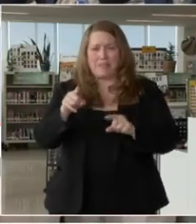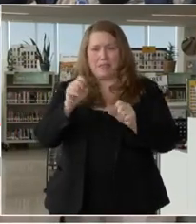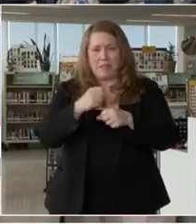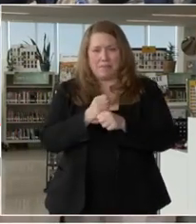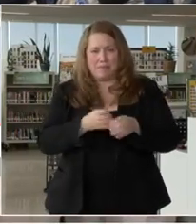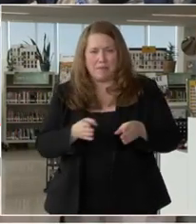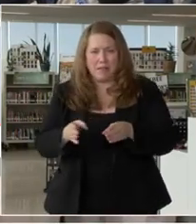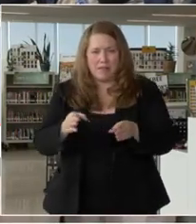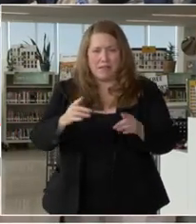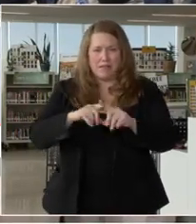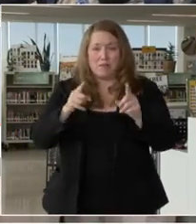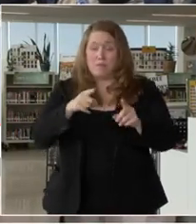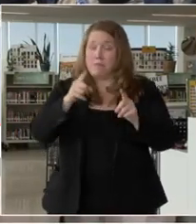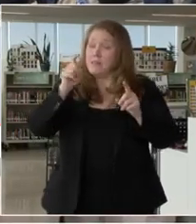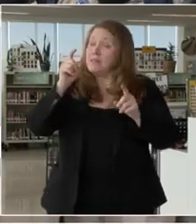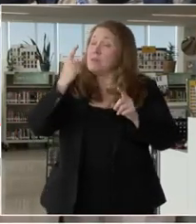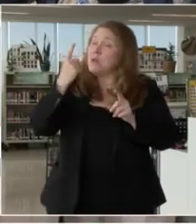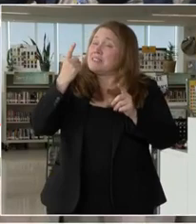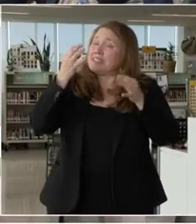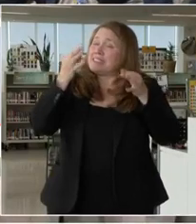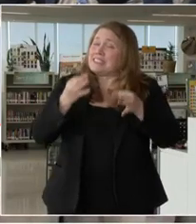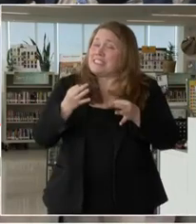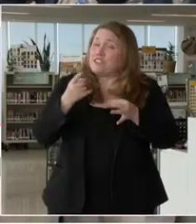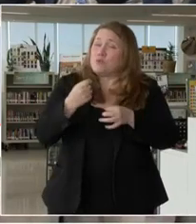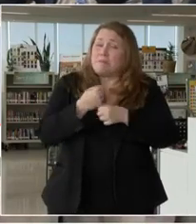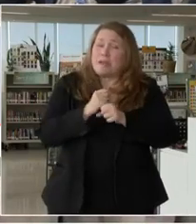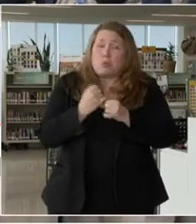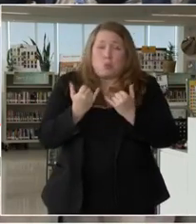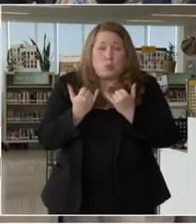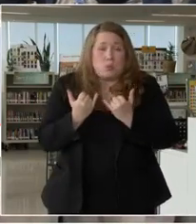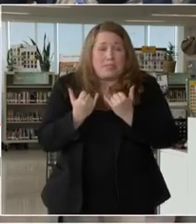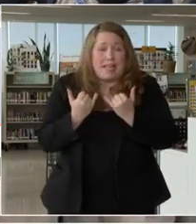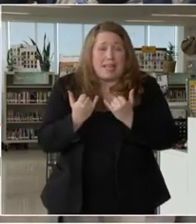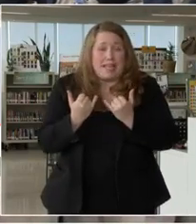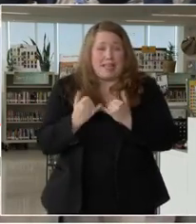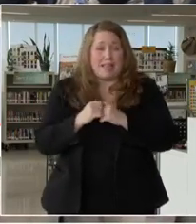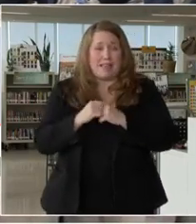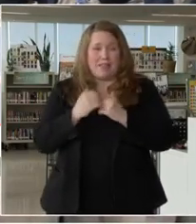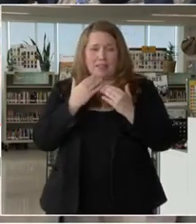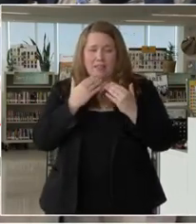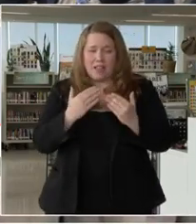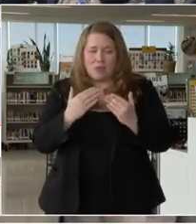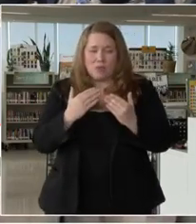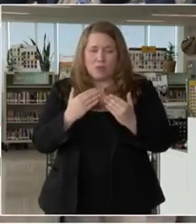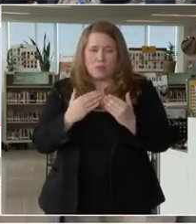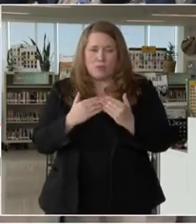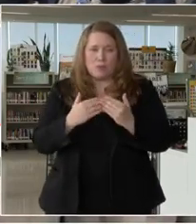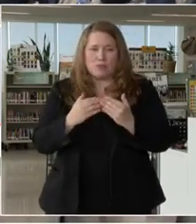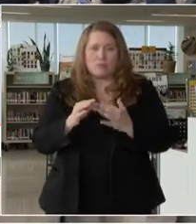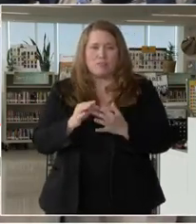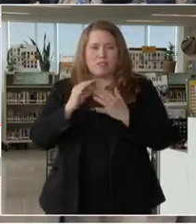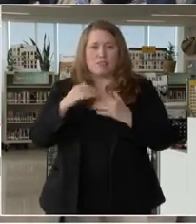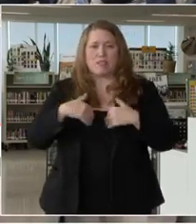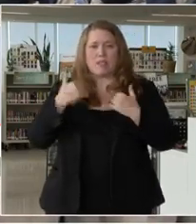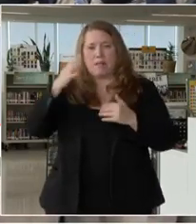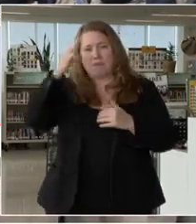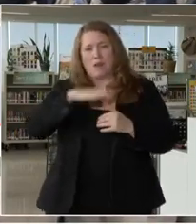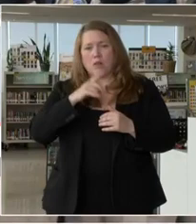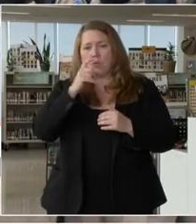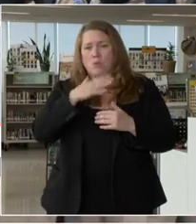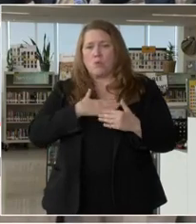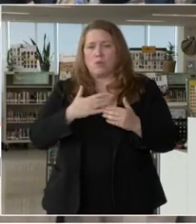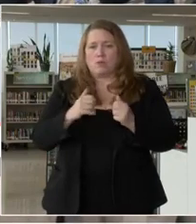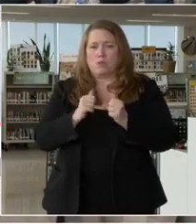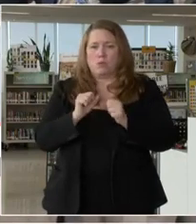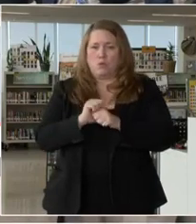a decision that you make today. So I want to thank you again for being here. We have a special young man who is with us